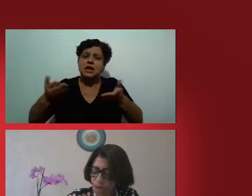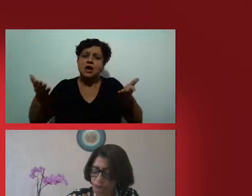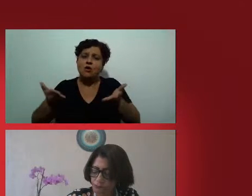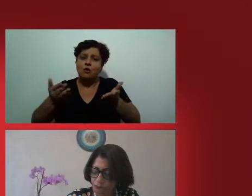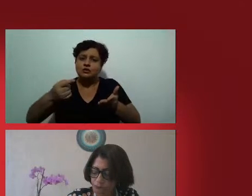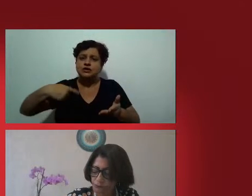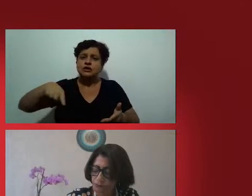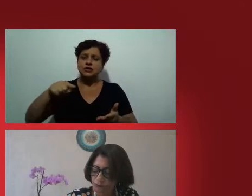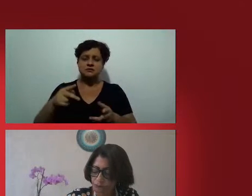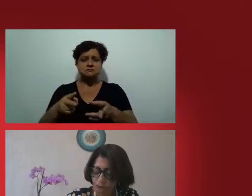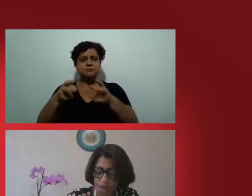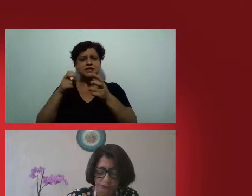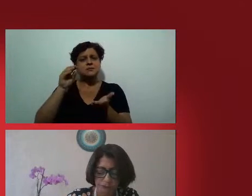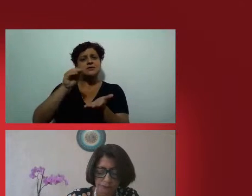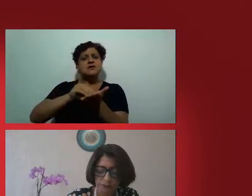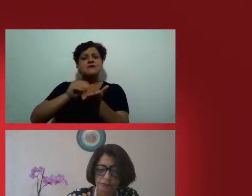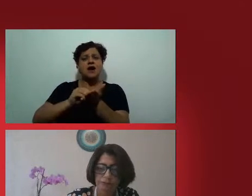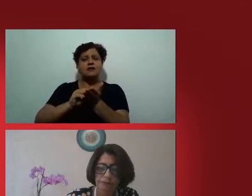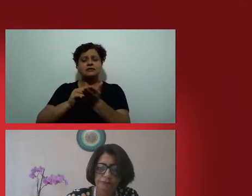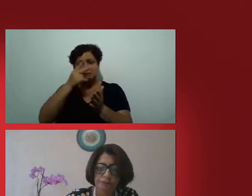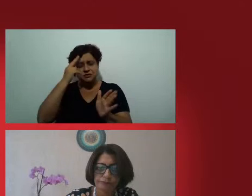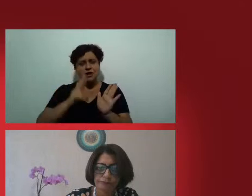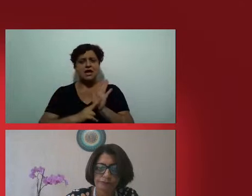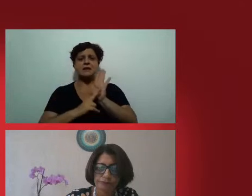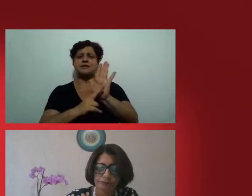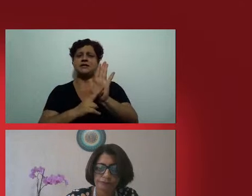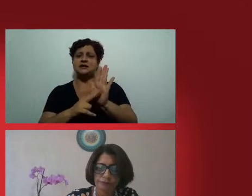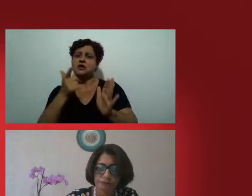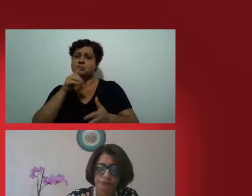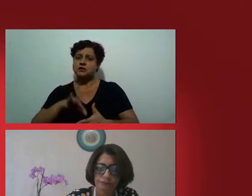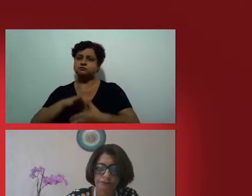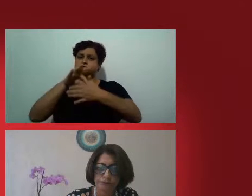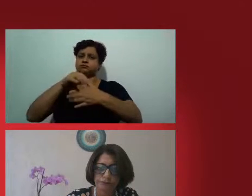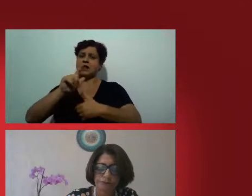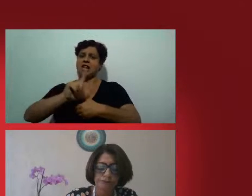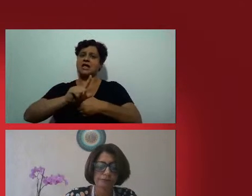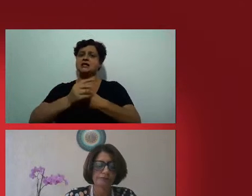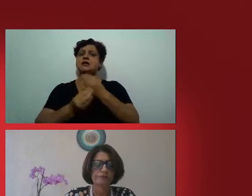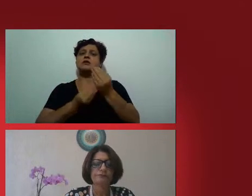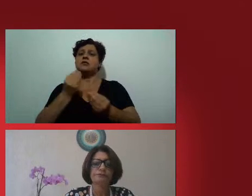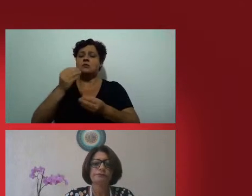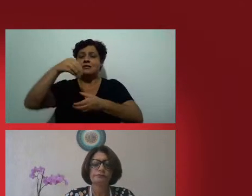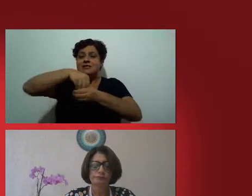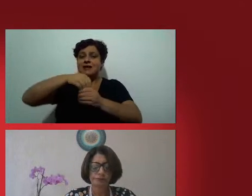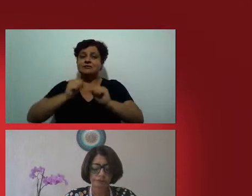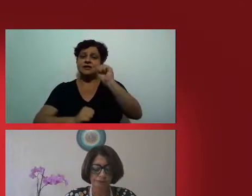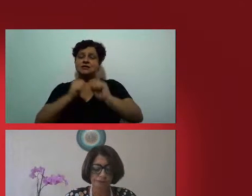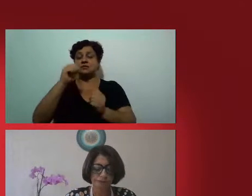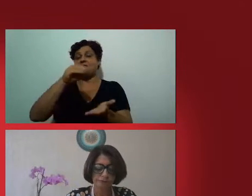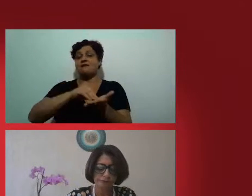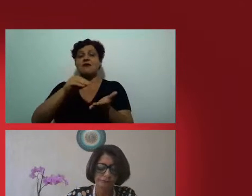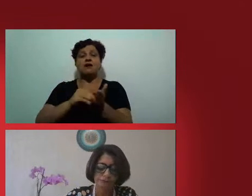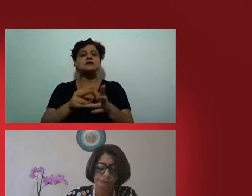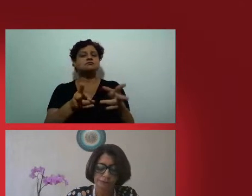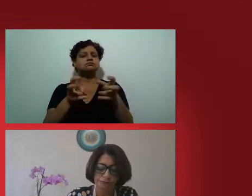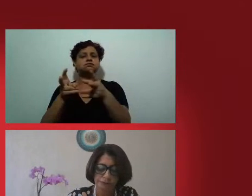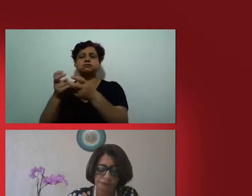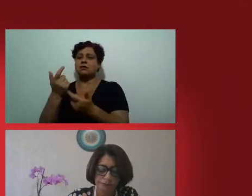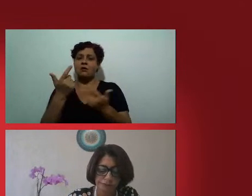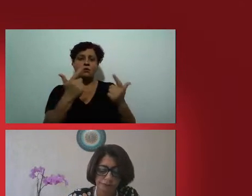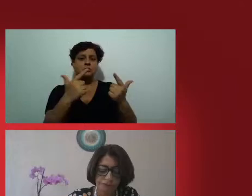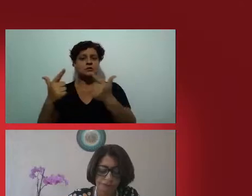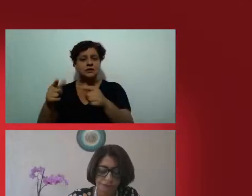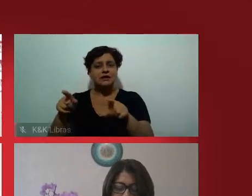achieving roles, so I think that's probably one of the most important signs, and then what's followed that up is a desire for accountability,